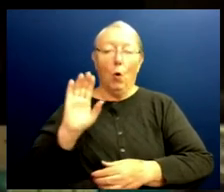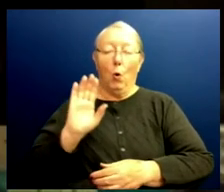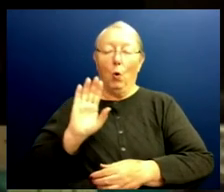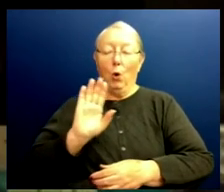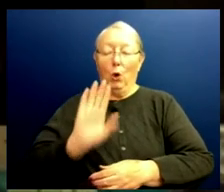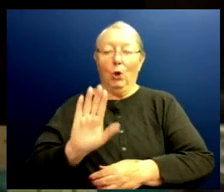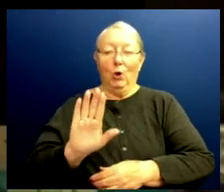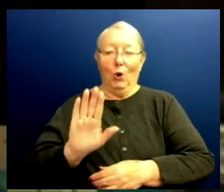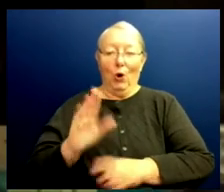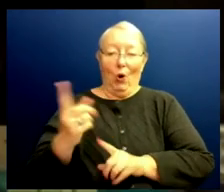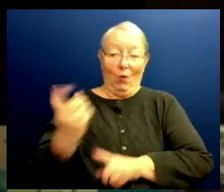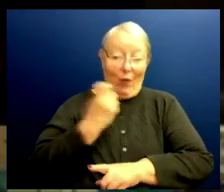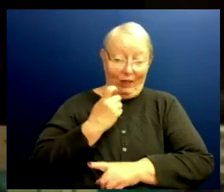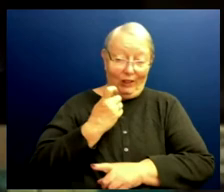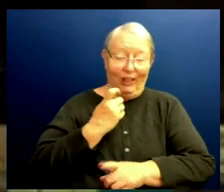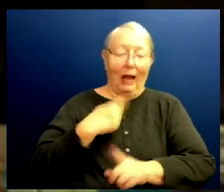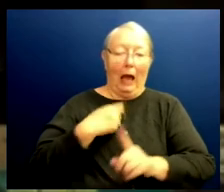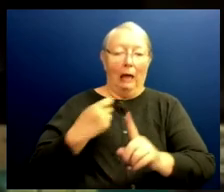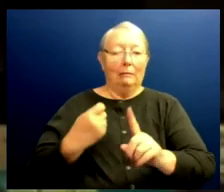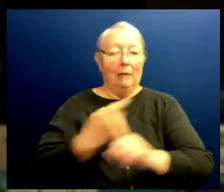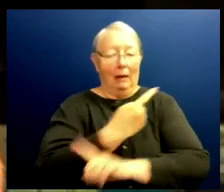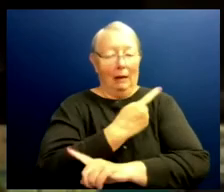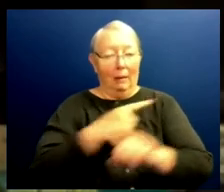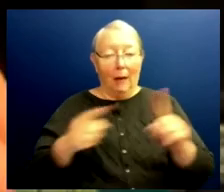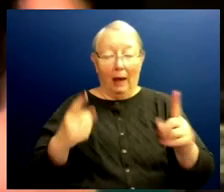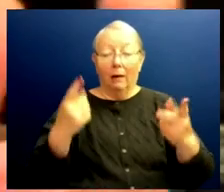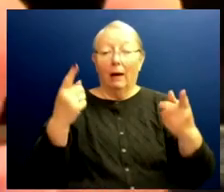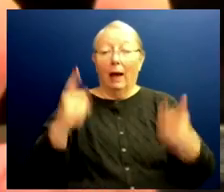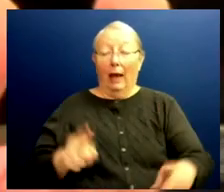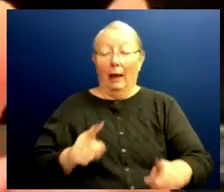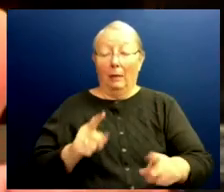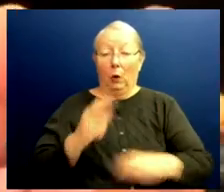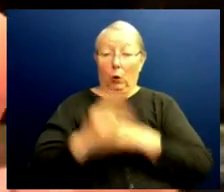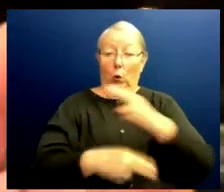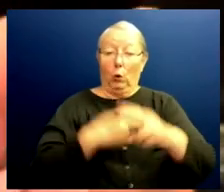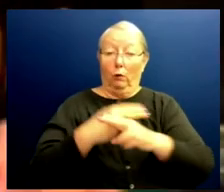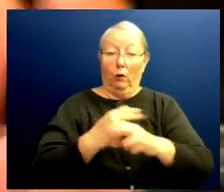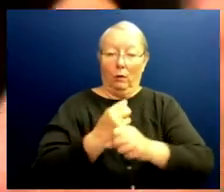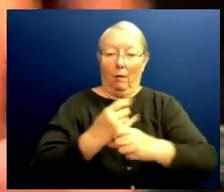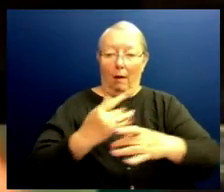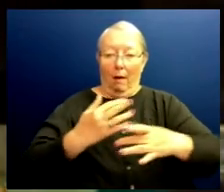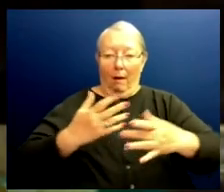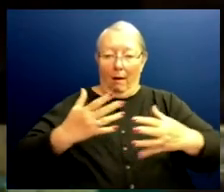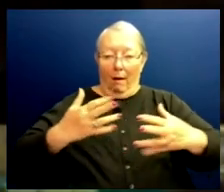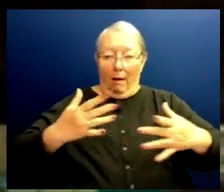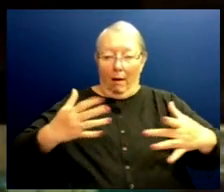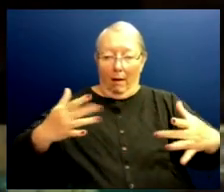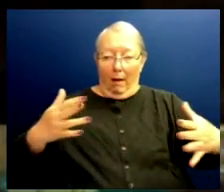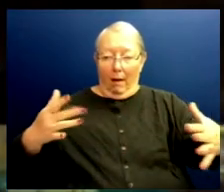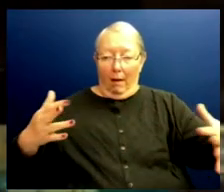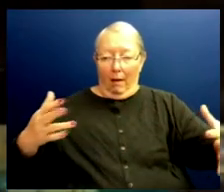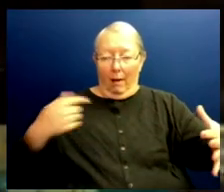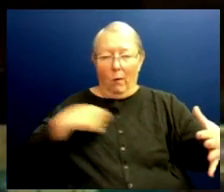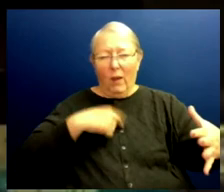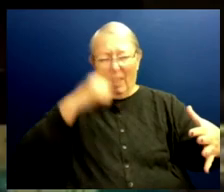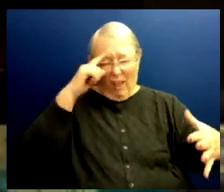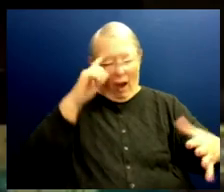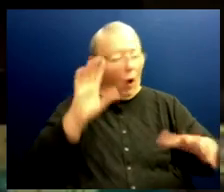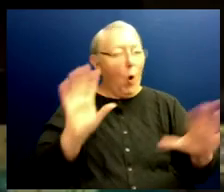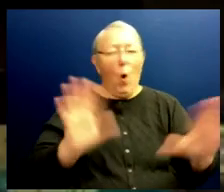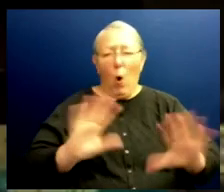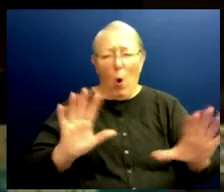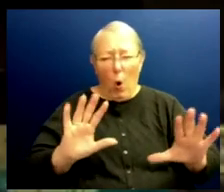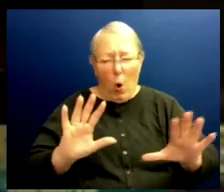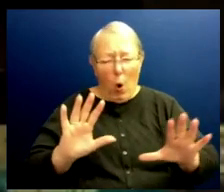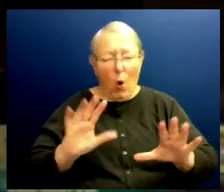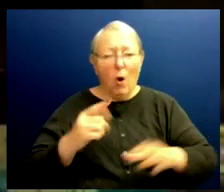so the universe is not only expanding. We thought 30 years ago that gravity must be slowing it down. We wanted to